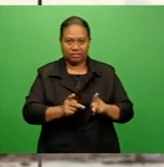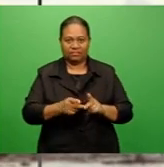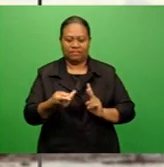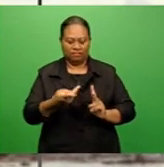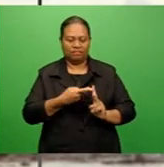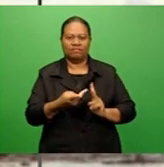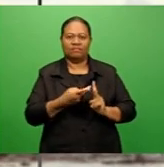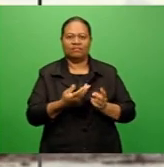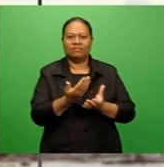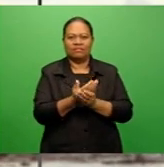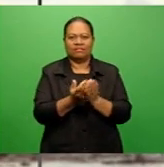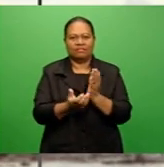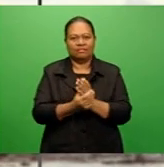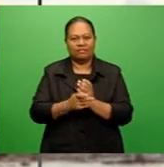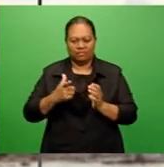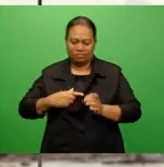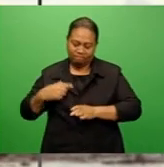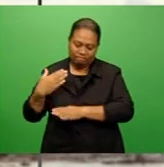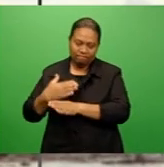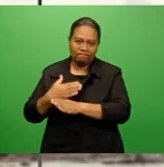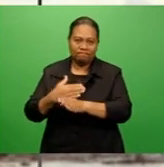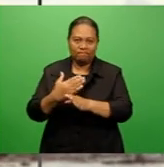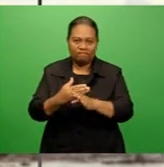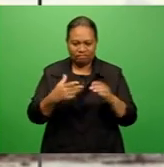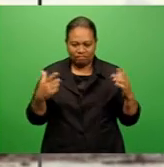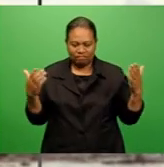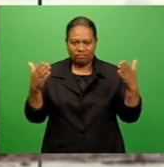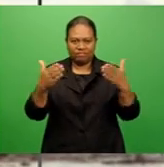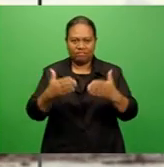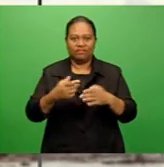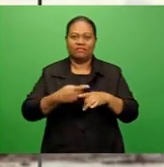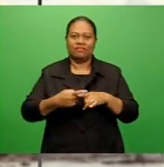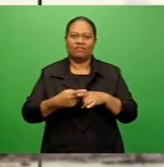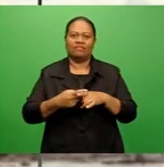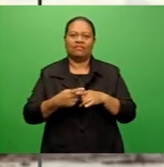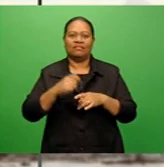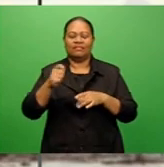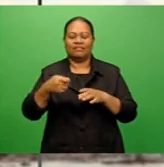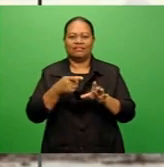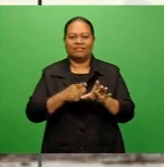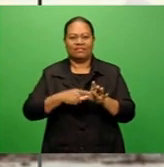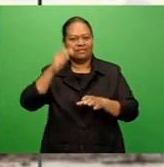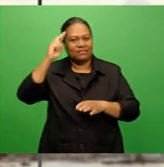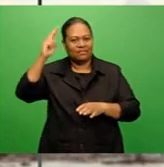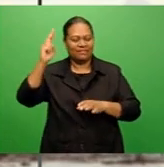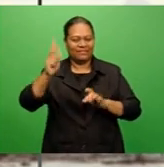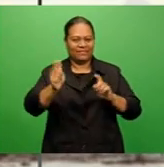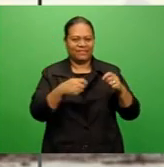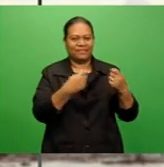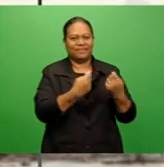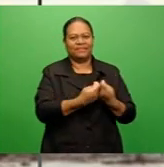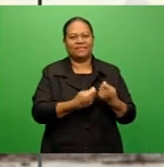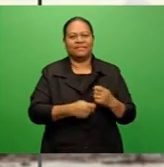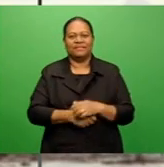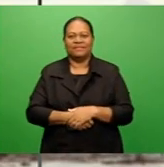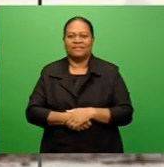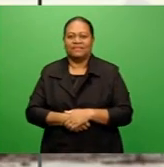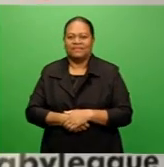both hands as he works towards making the trip to England next year with the national team. Aquila Dama with the